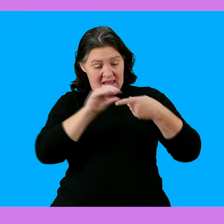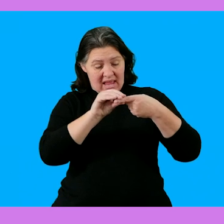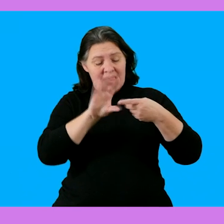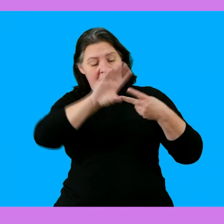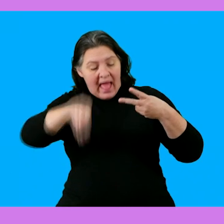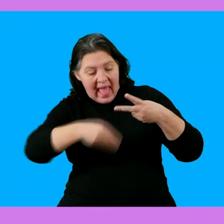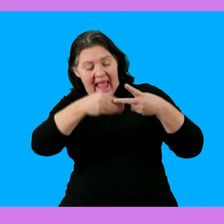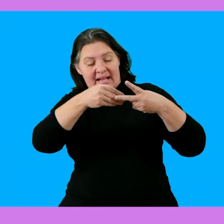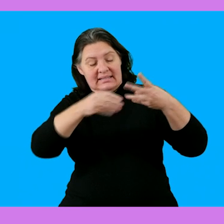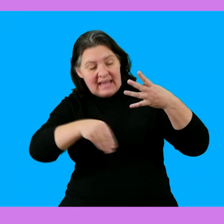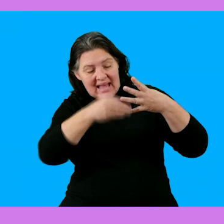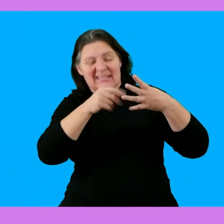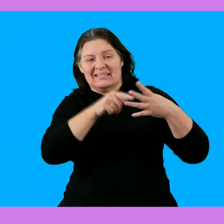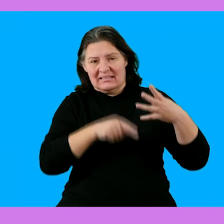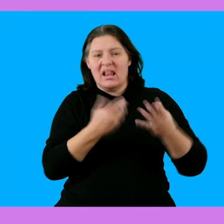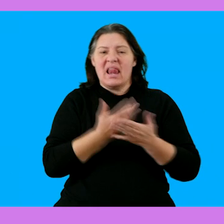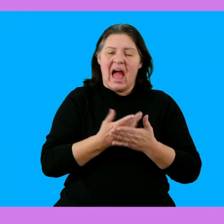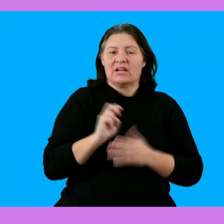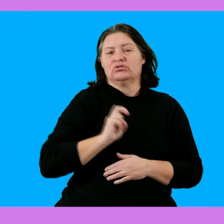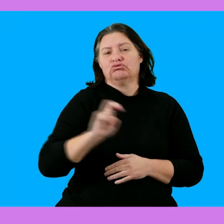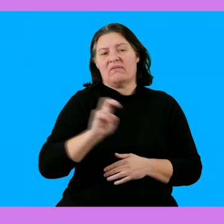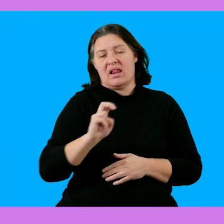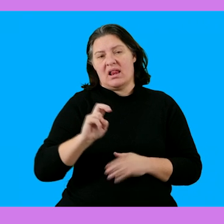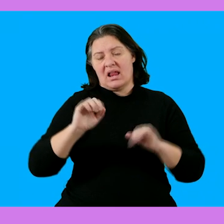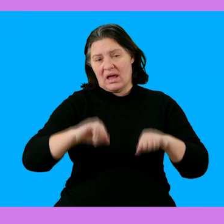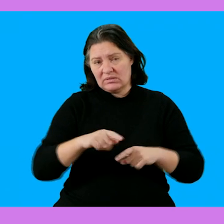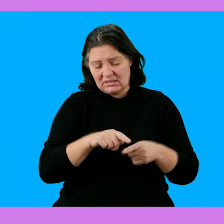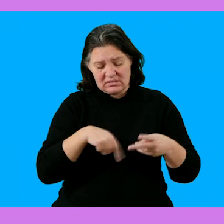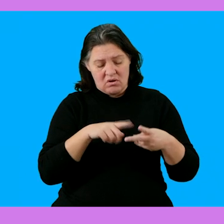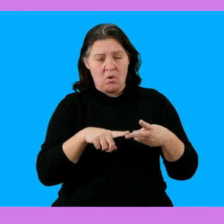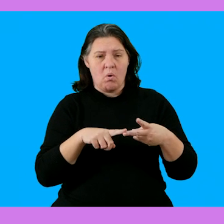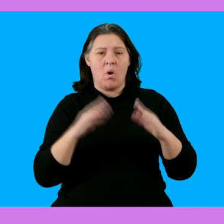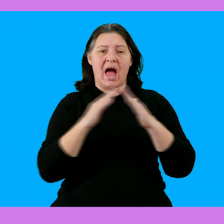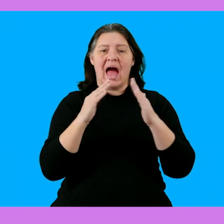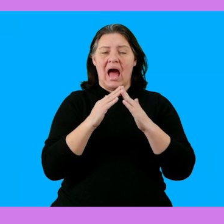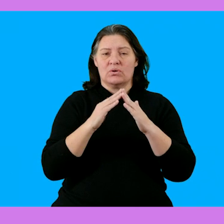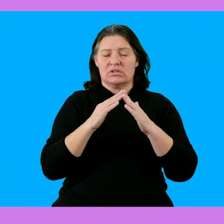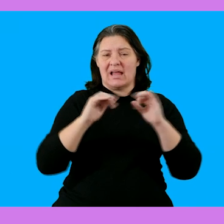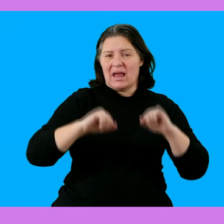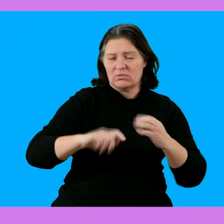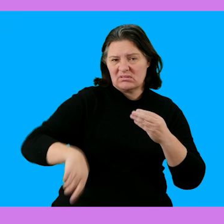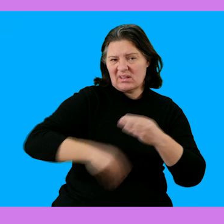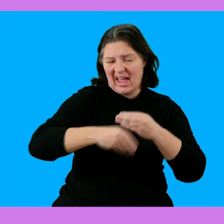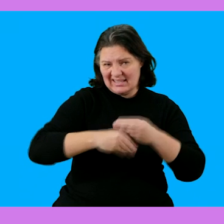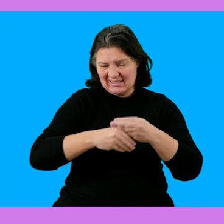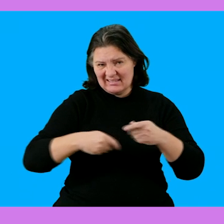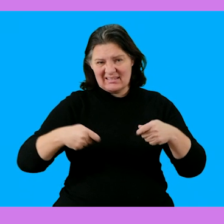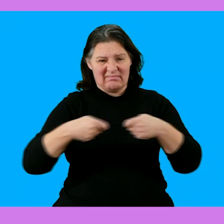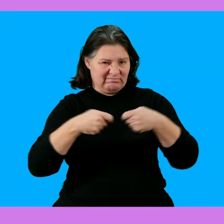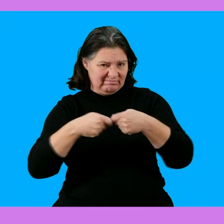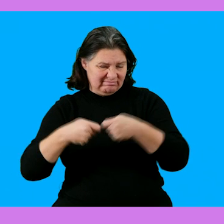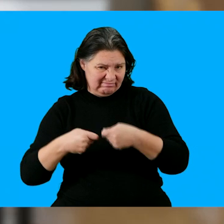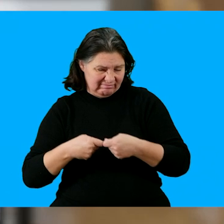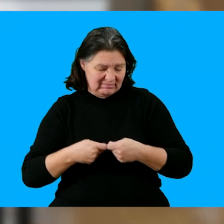right, the salary. For example, a travel allowance or a house allowance, for example, right? So